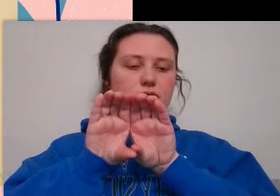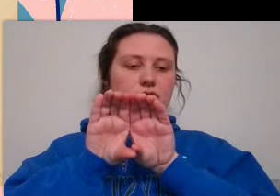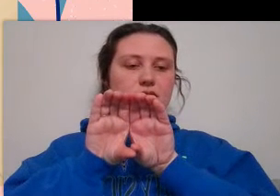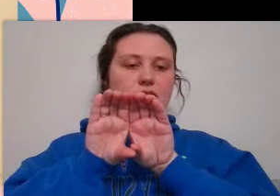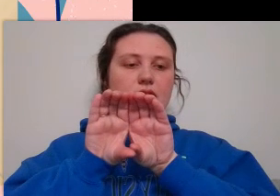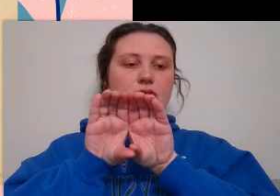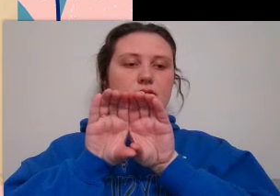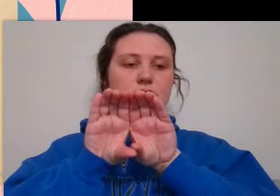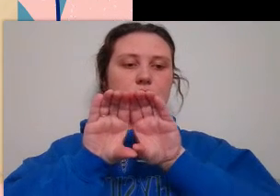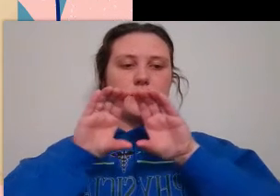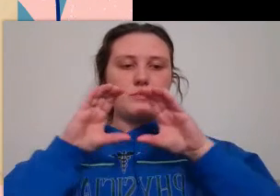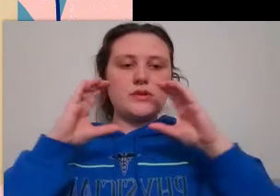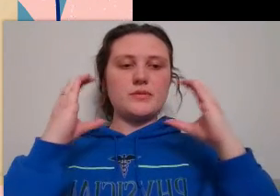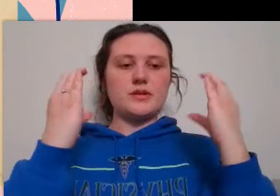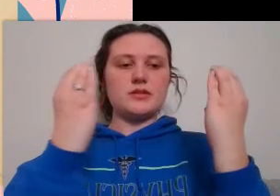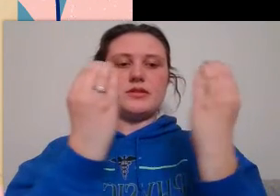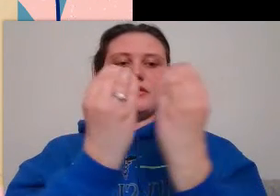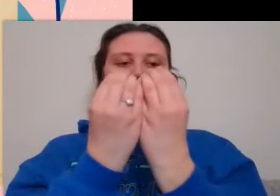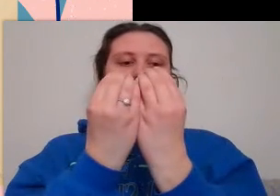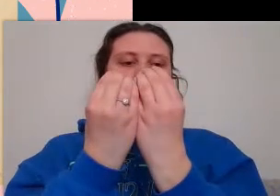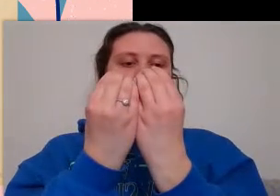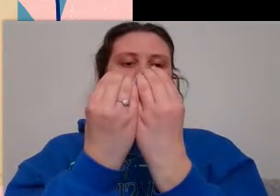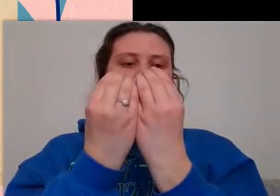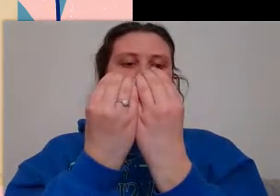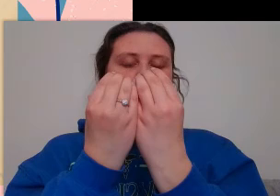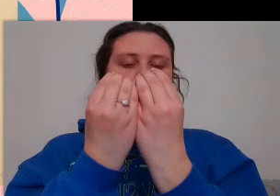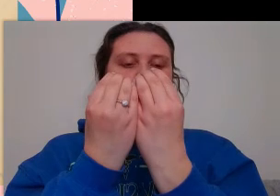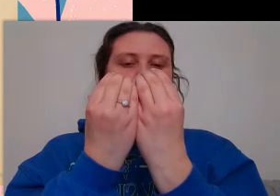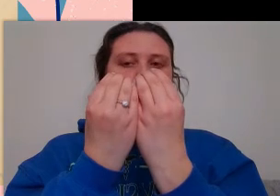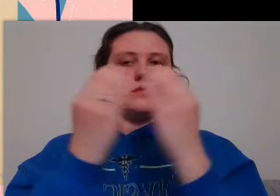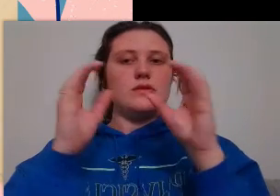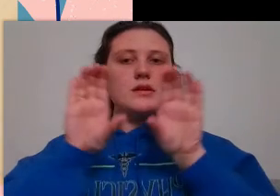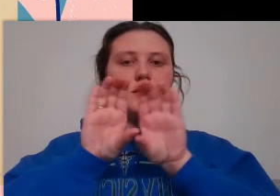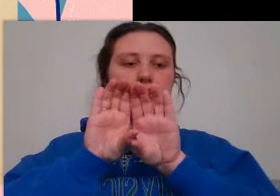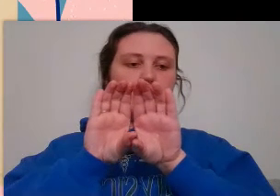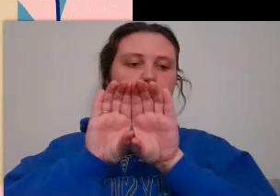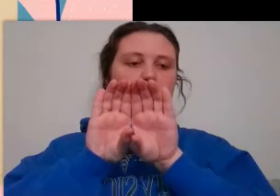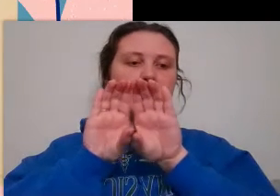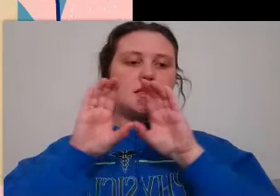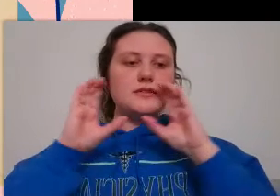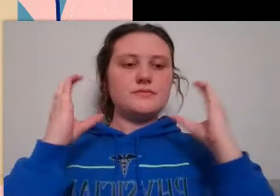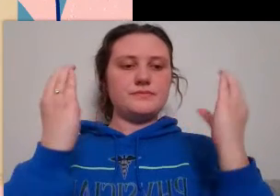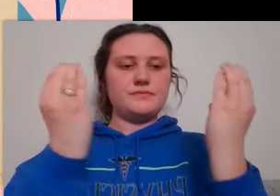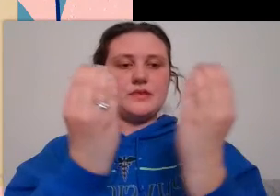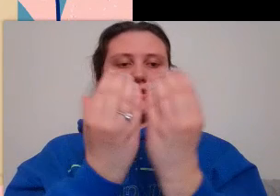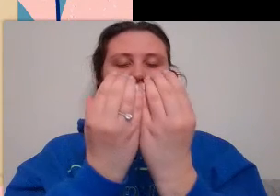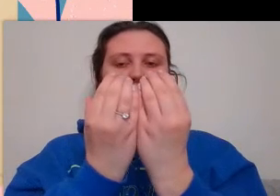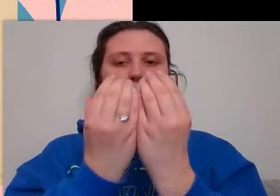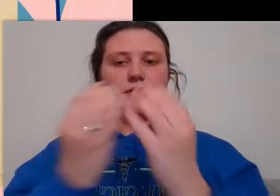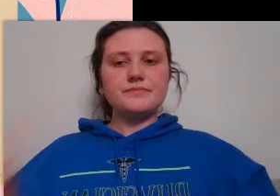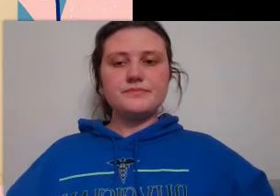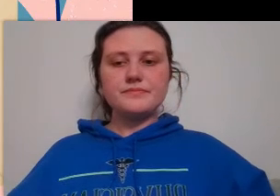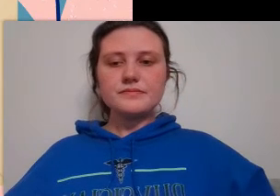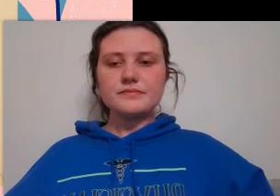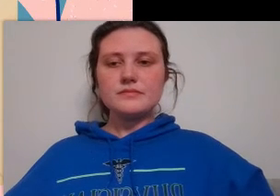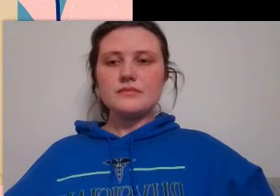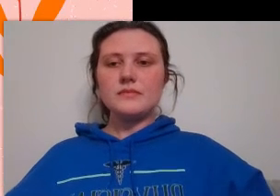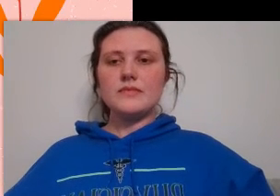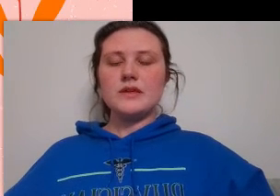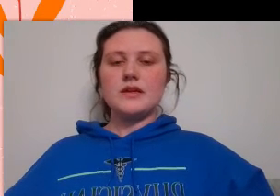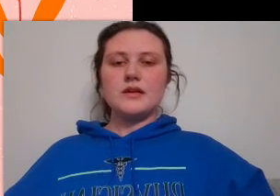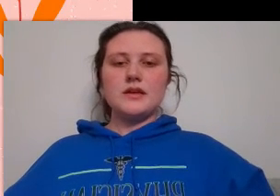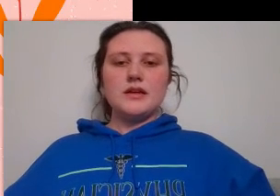going to start facing out, and then you bring them in a circle, and they'll end facing you. So class looks like that.